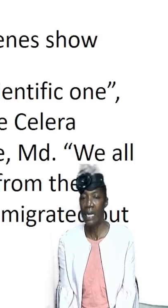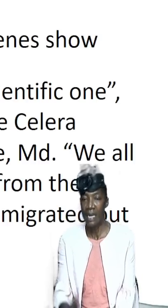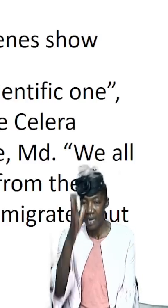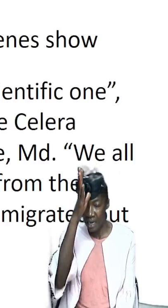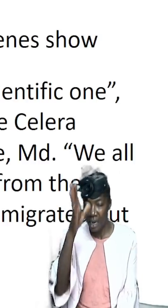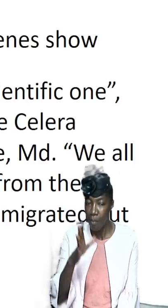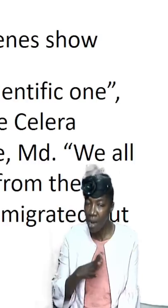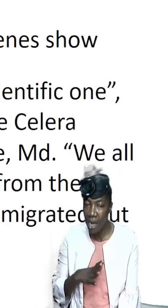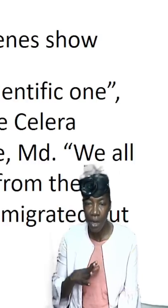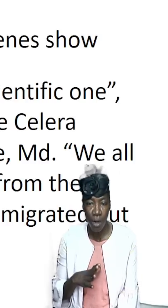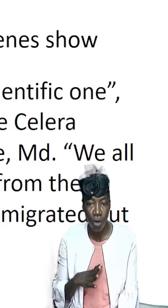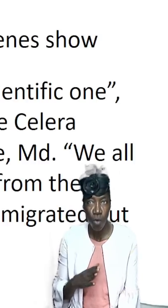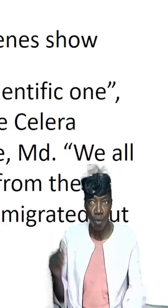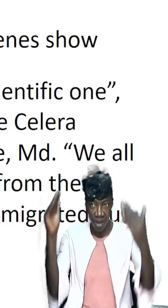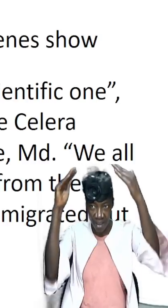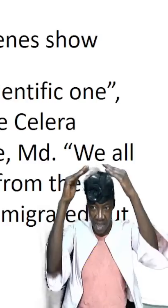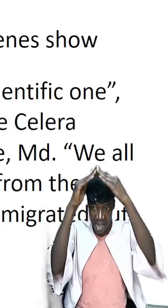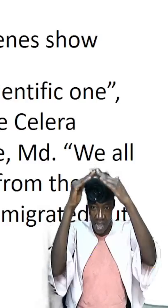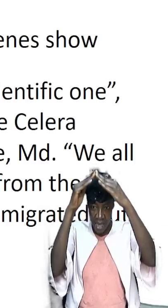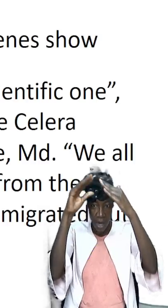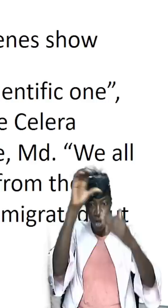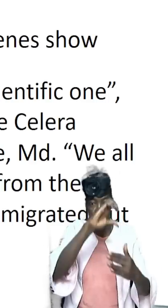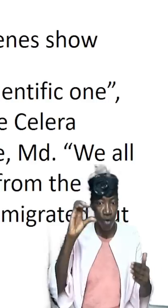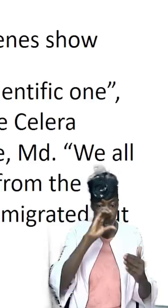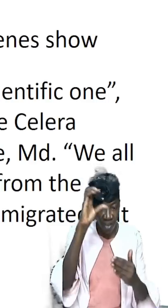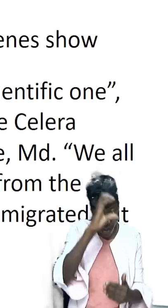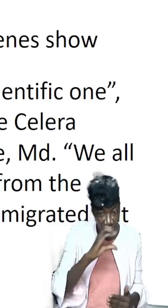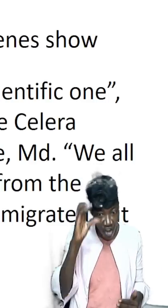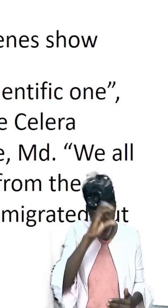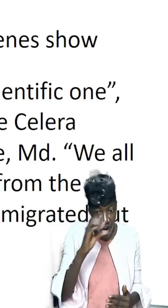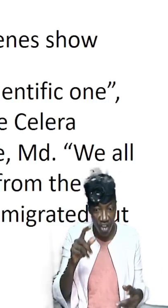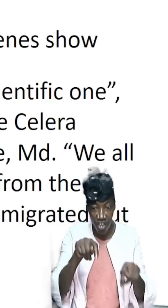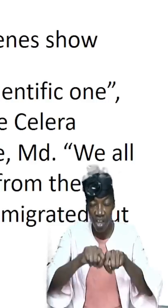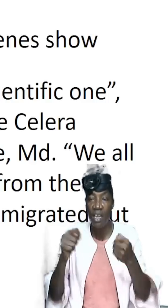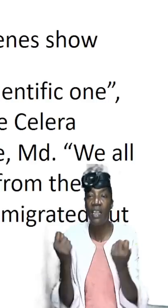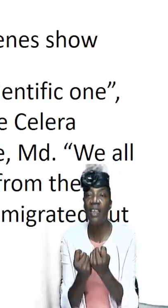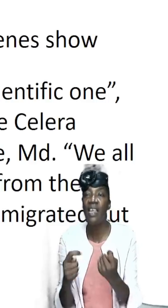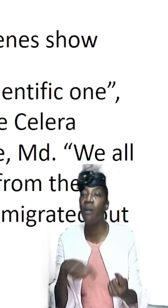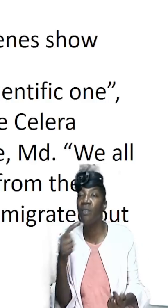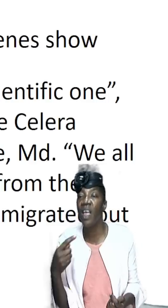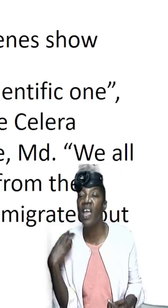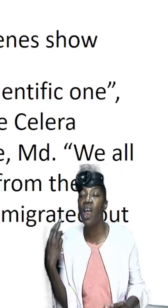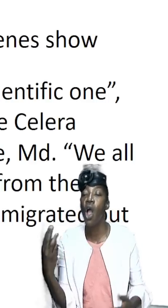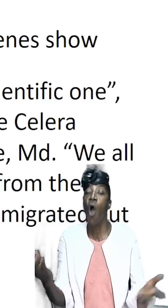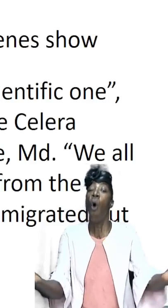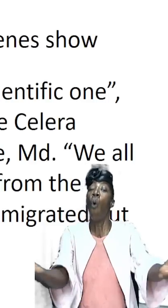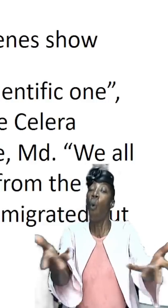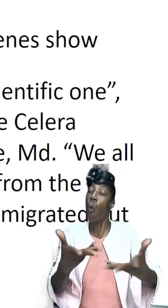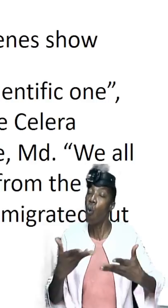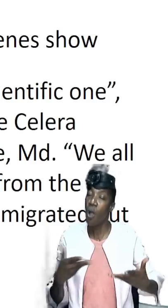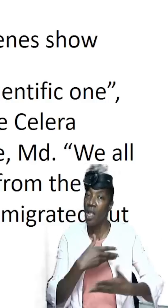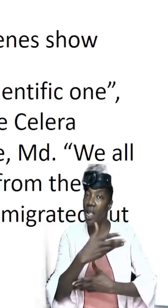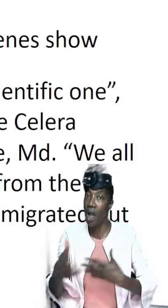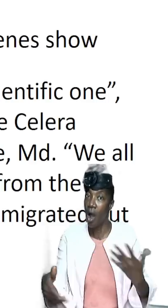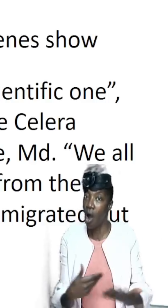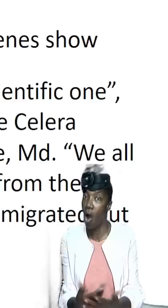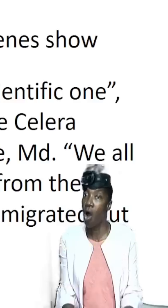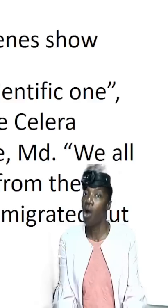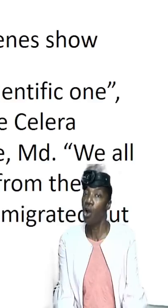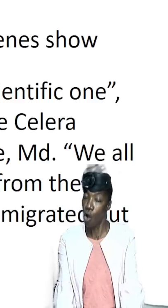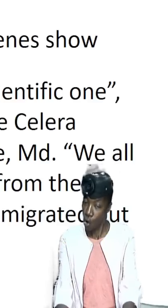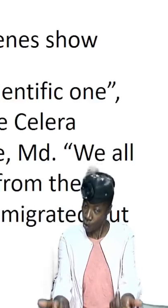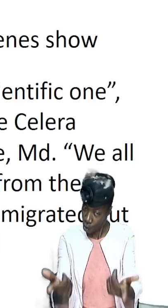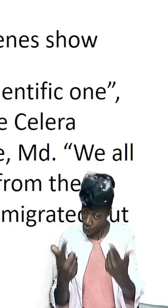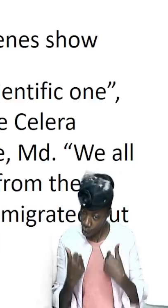research team. He said, we all evolved. Remember I said, no, he's not a